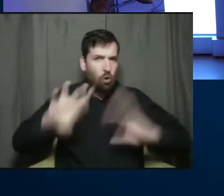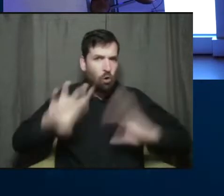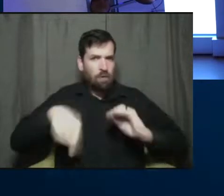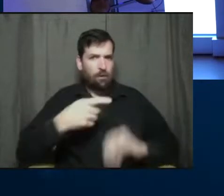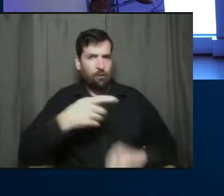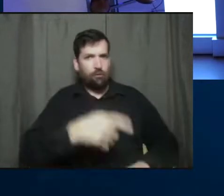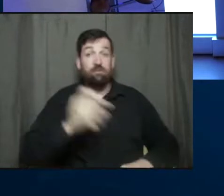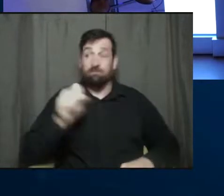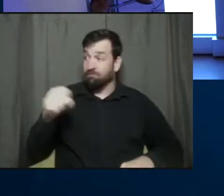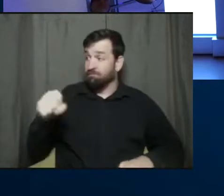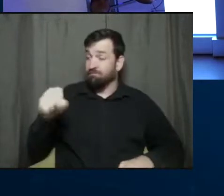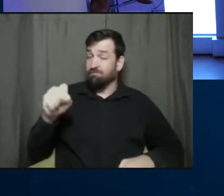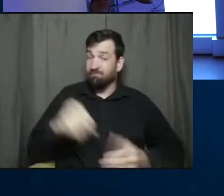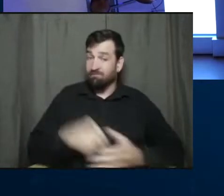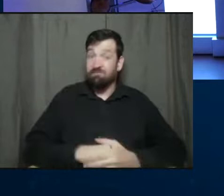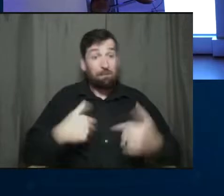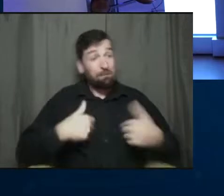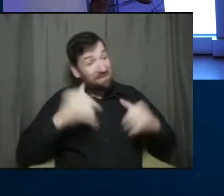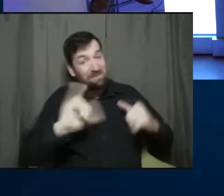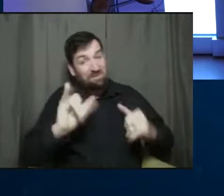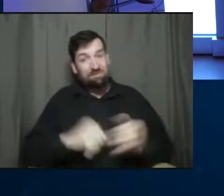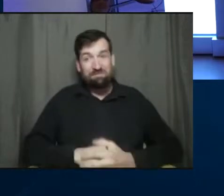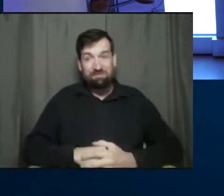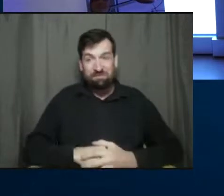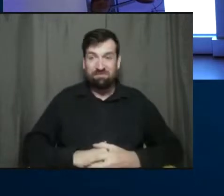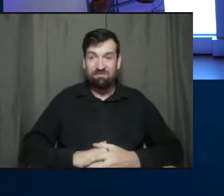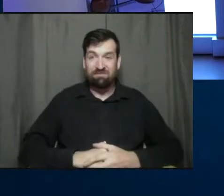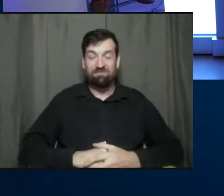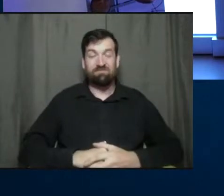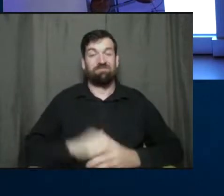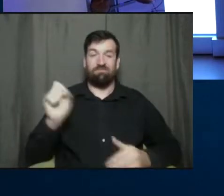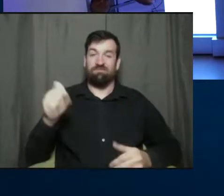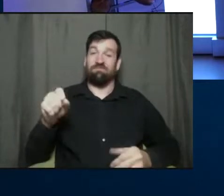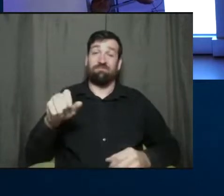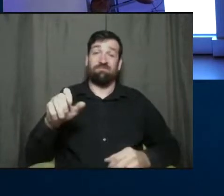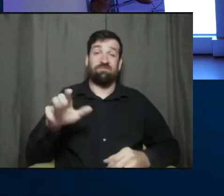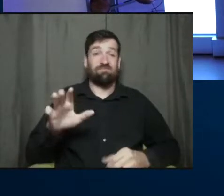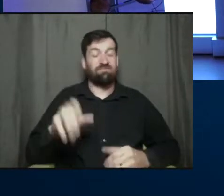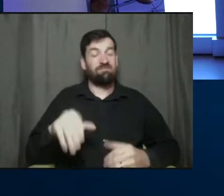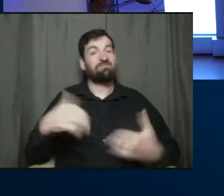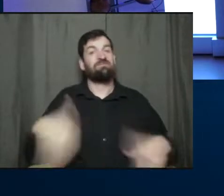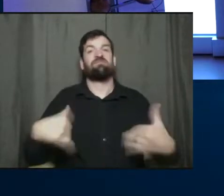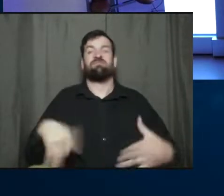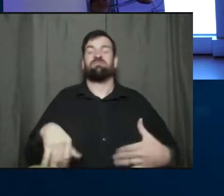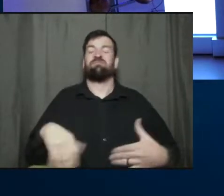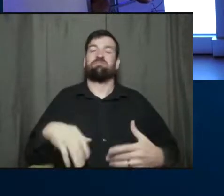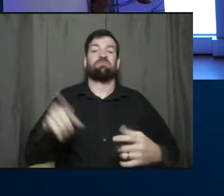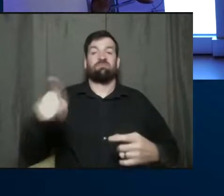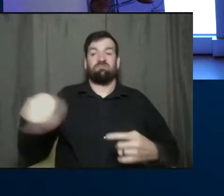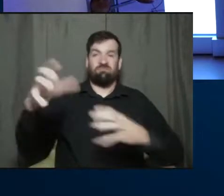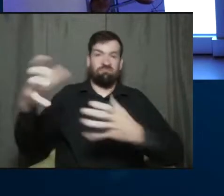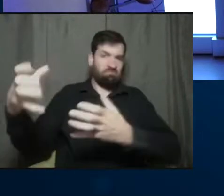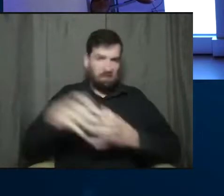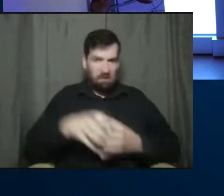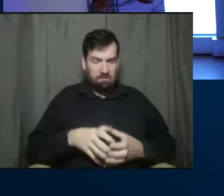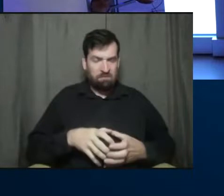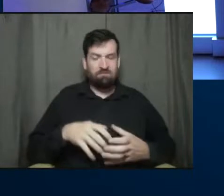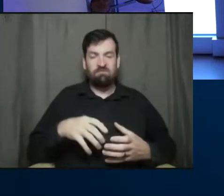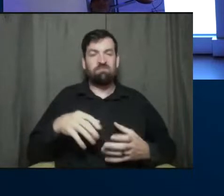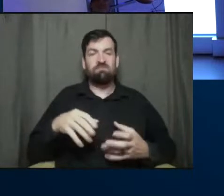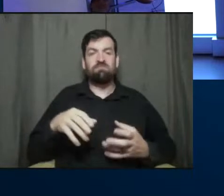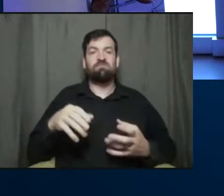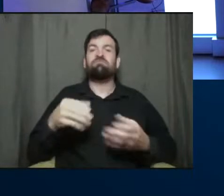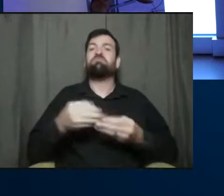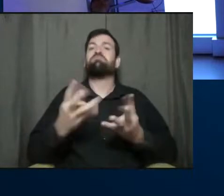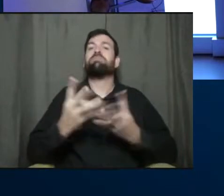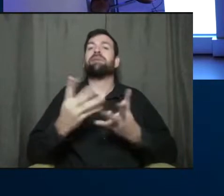Ben Hadel. So was I. Yeah. And your mom. They would come into the hospital. They'd bring their card table. You saw that, play cards. Their friends would